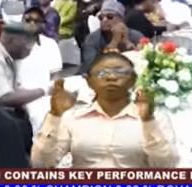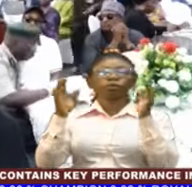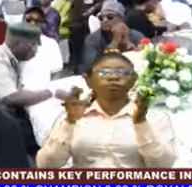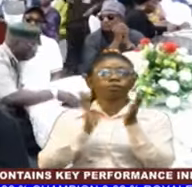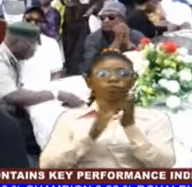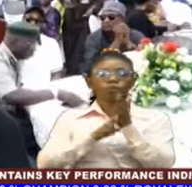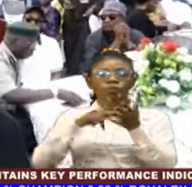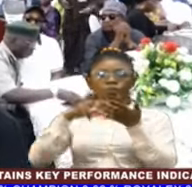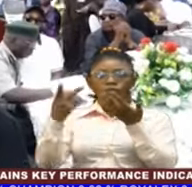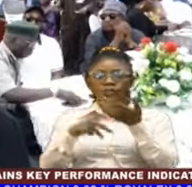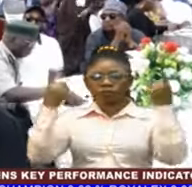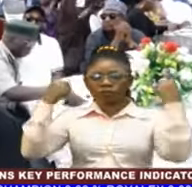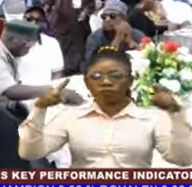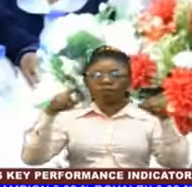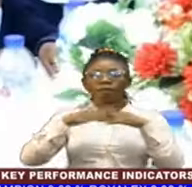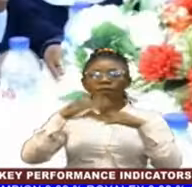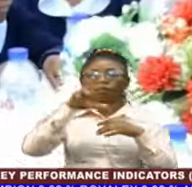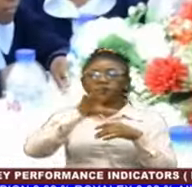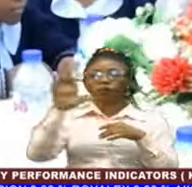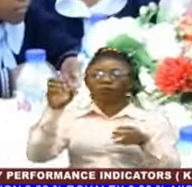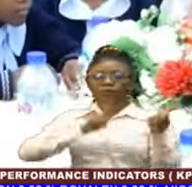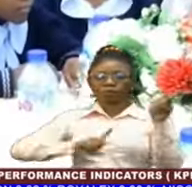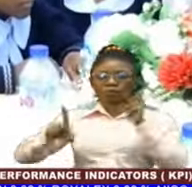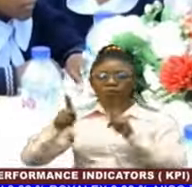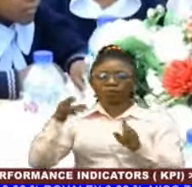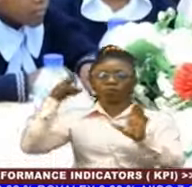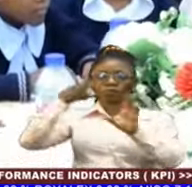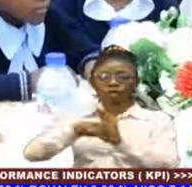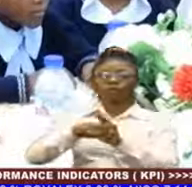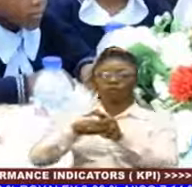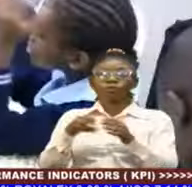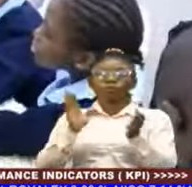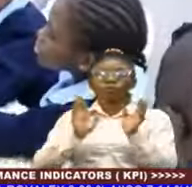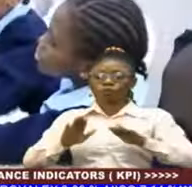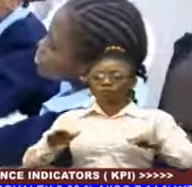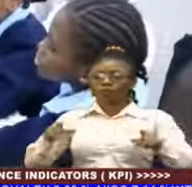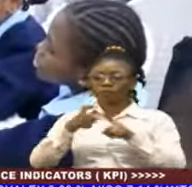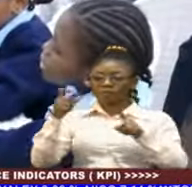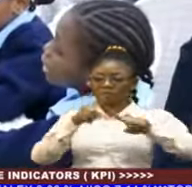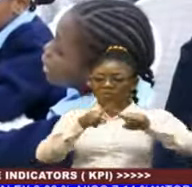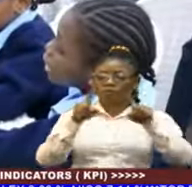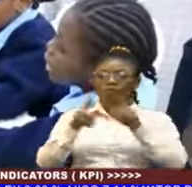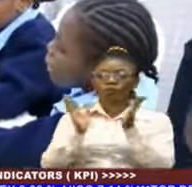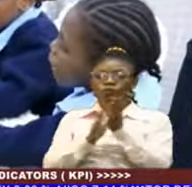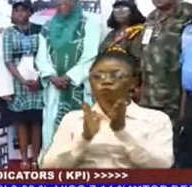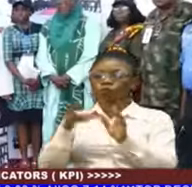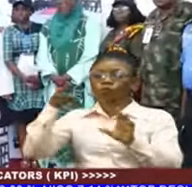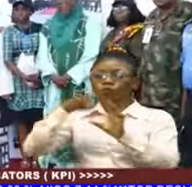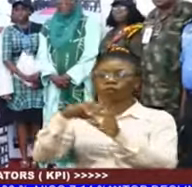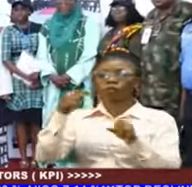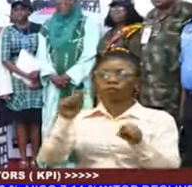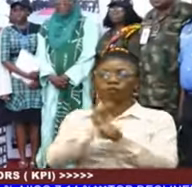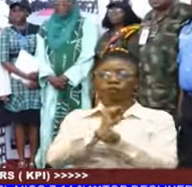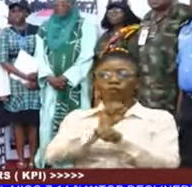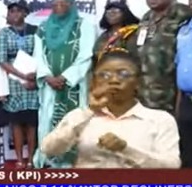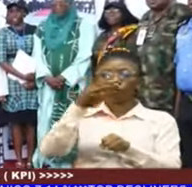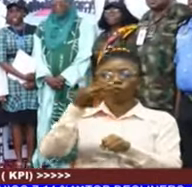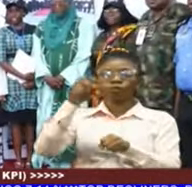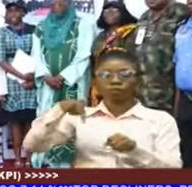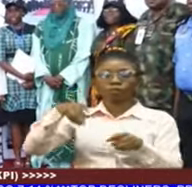Over 300 participants, including children drawn from selected schools, attended the workshop in Abuja.